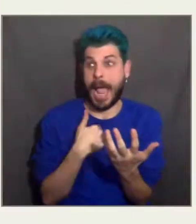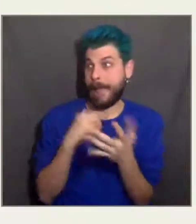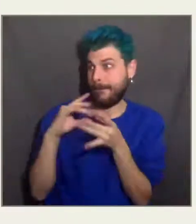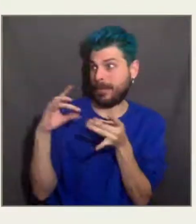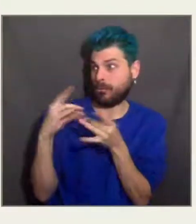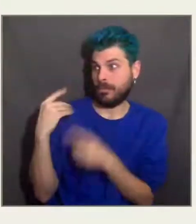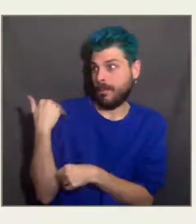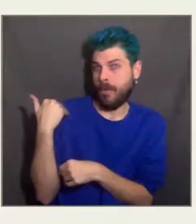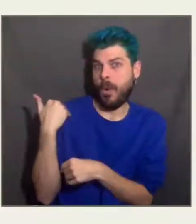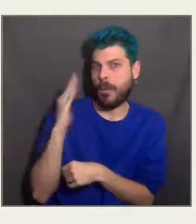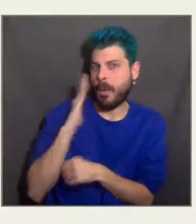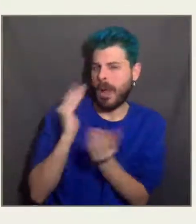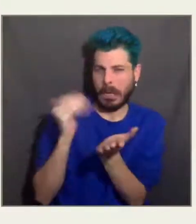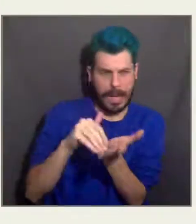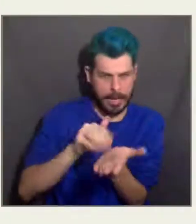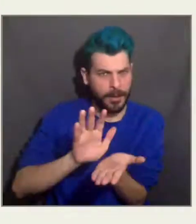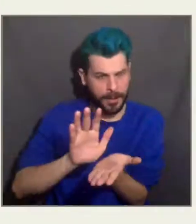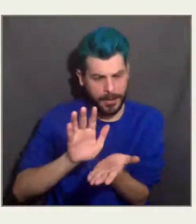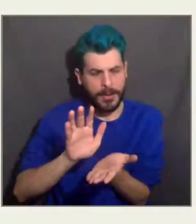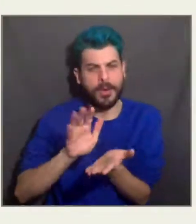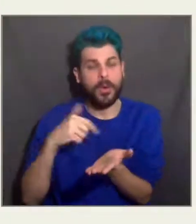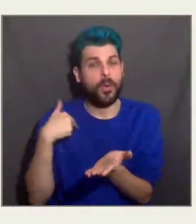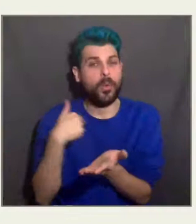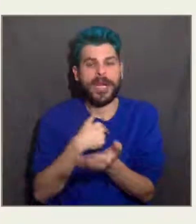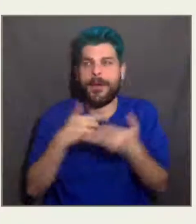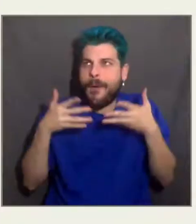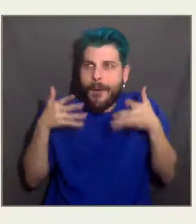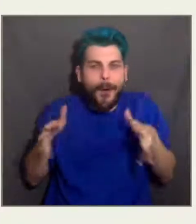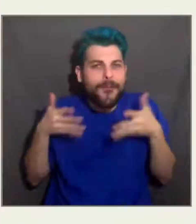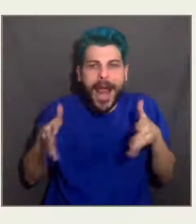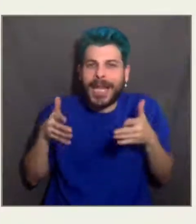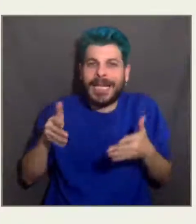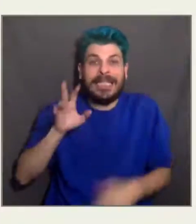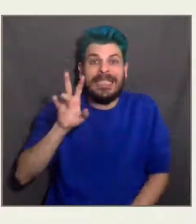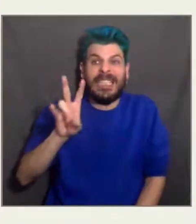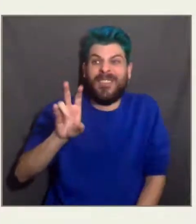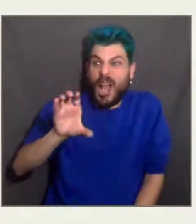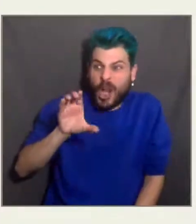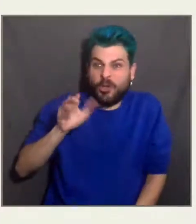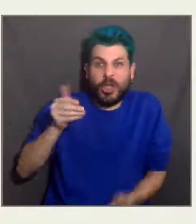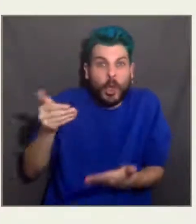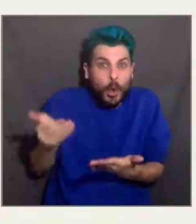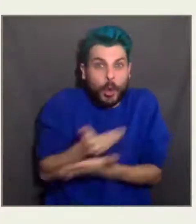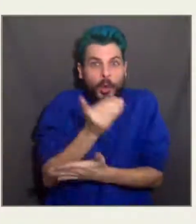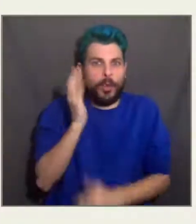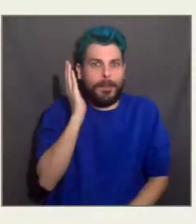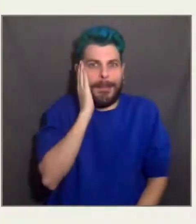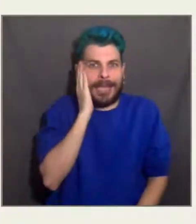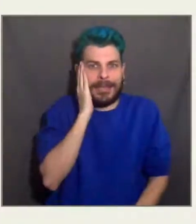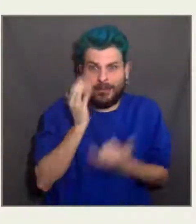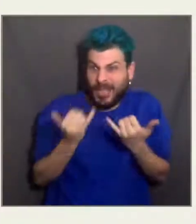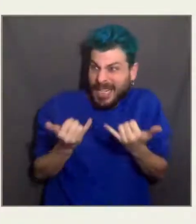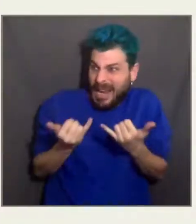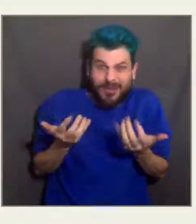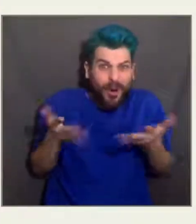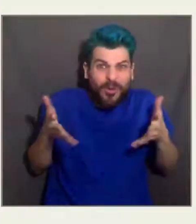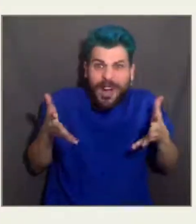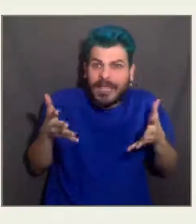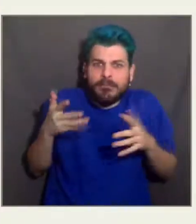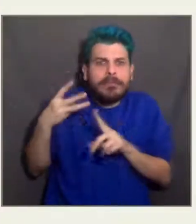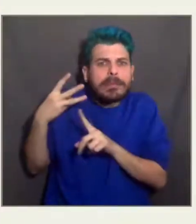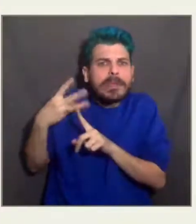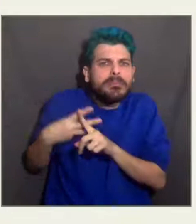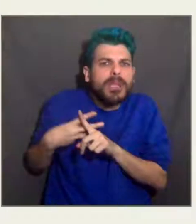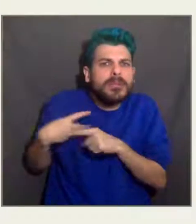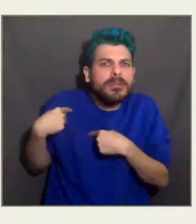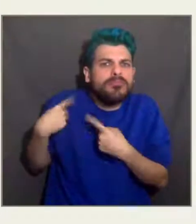right? We already have 700 new shelter beds within the first 6 months of this program.